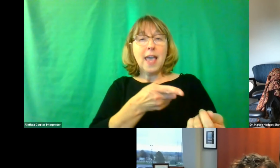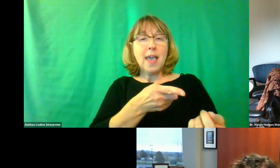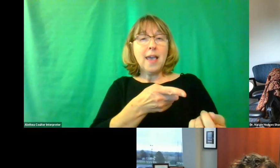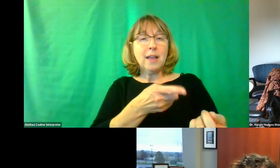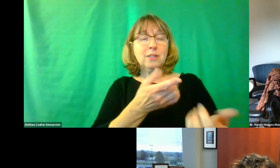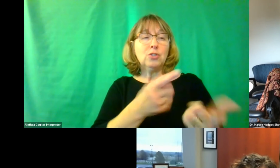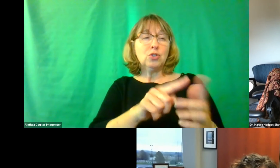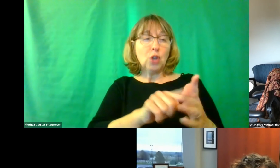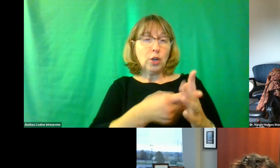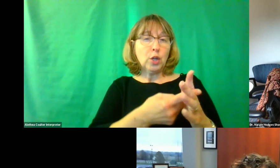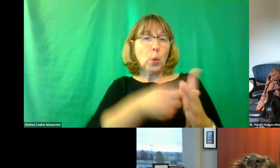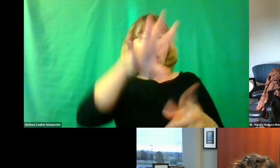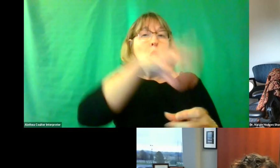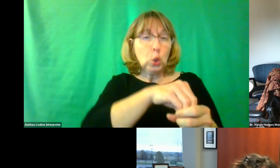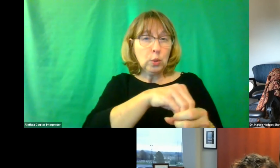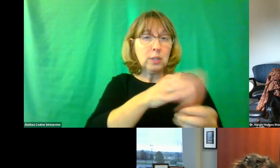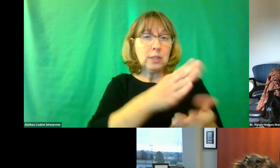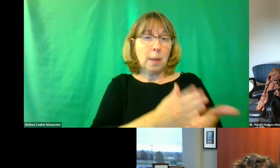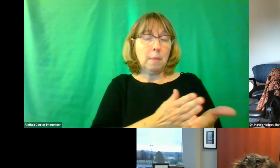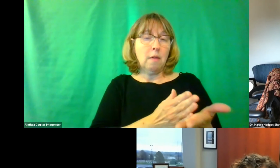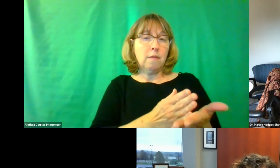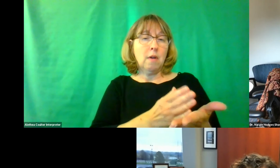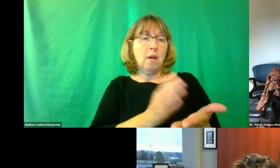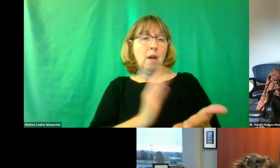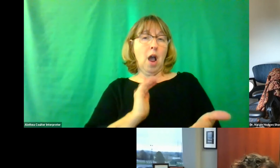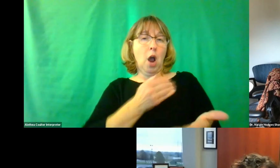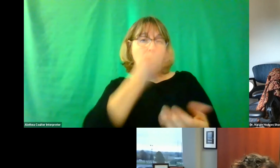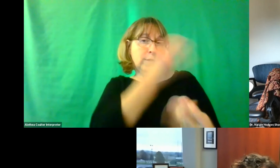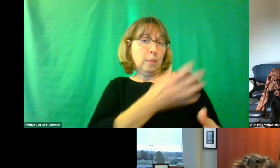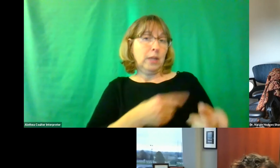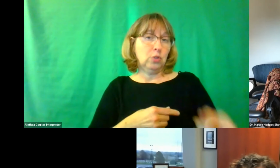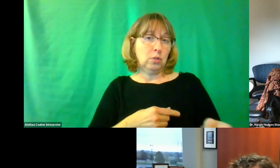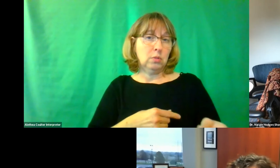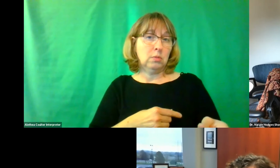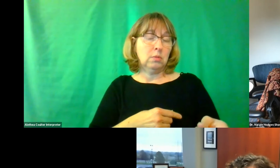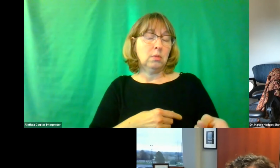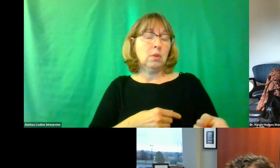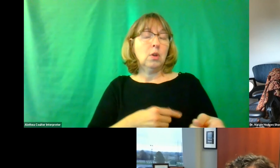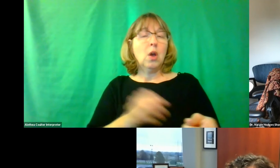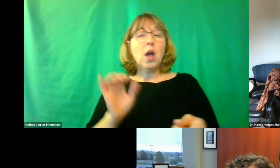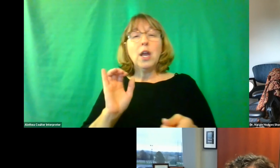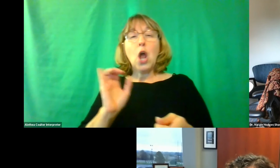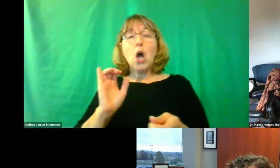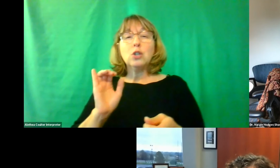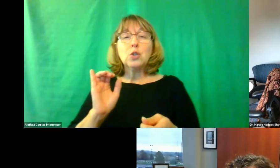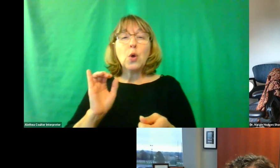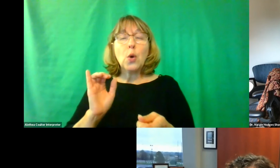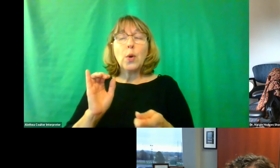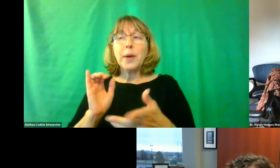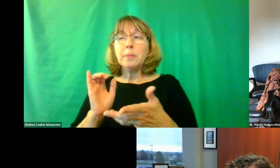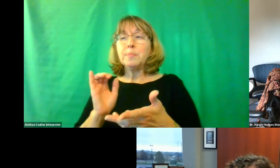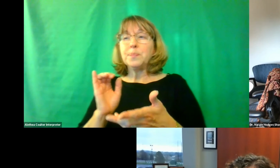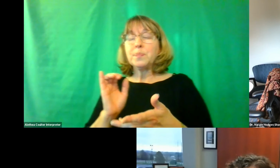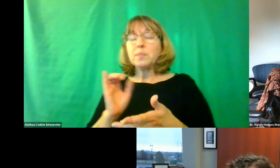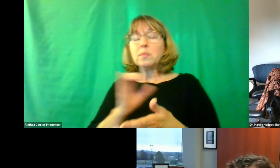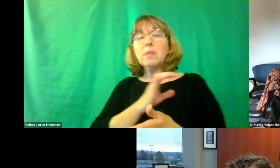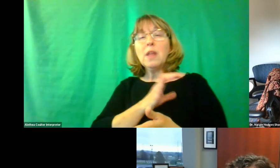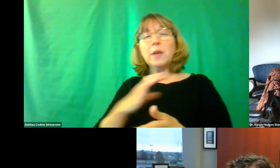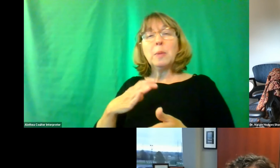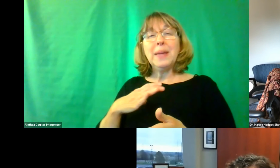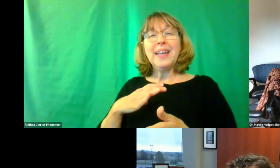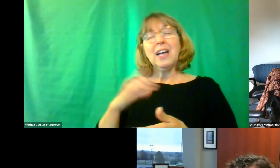we also, the work of the Moral Distress Committee, I mean, so all of those committees that I mentioned, and the reason I focused on